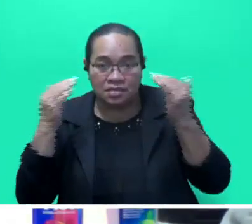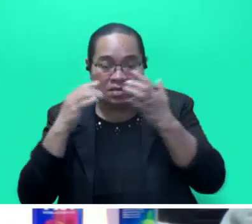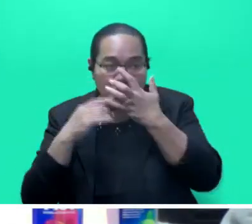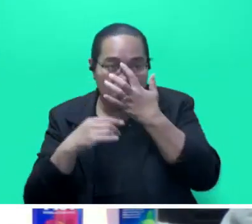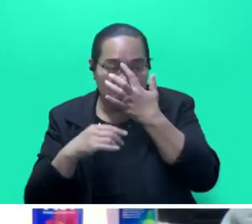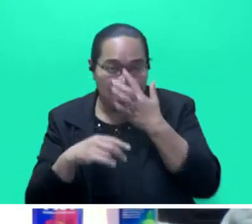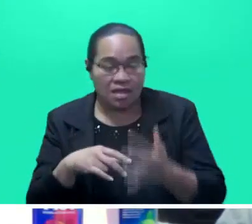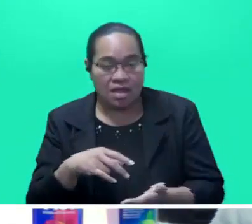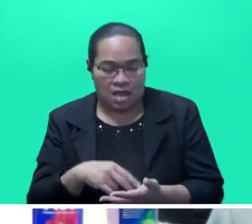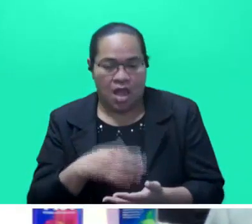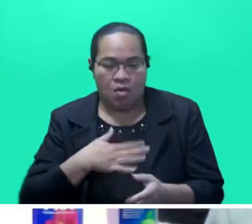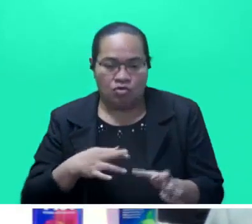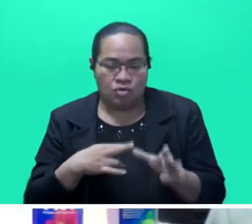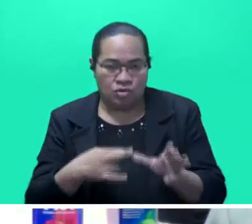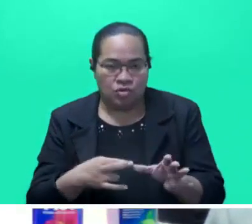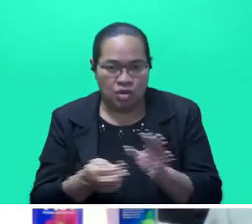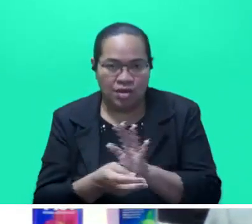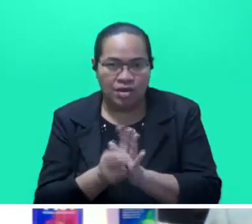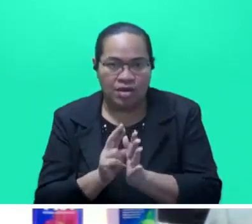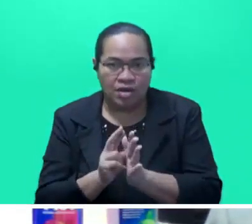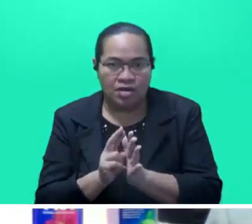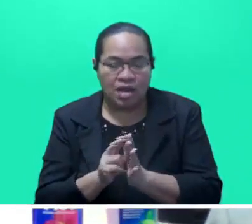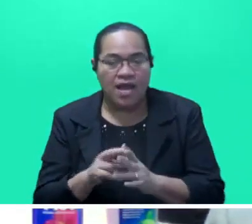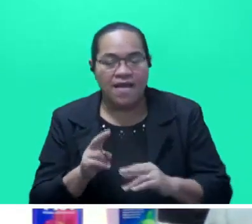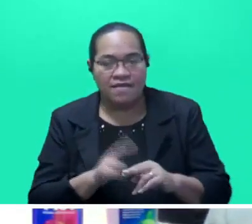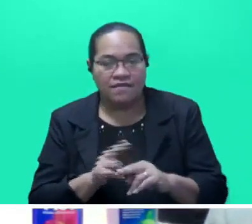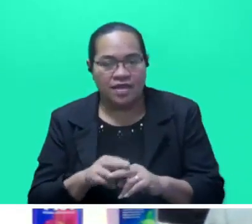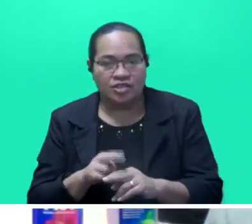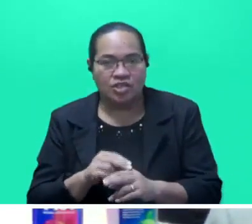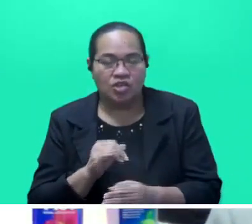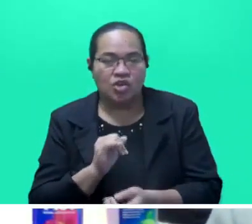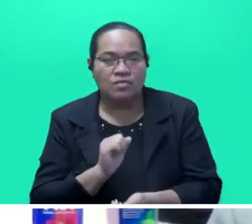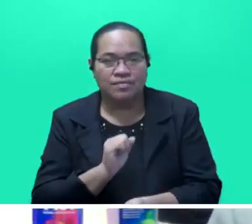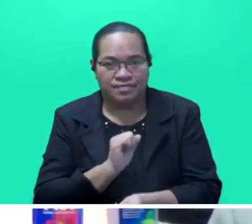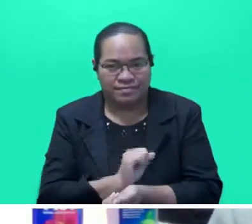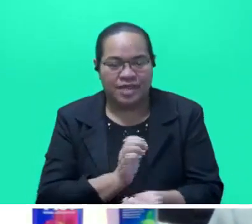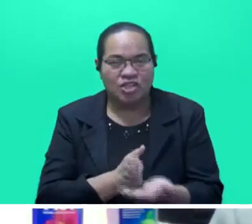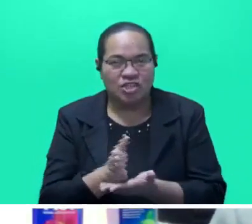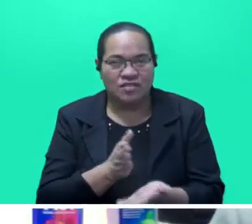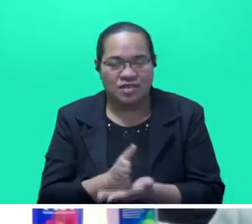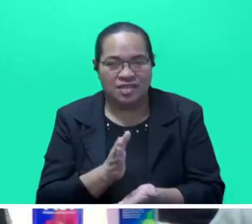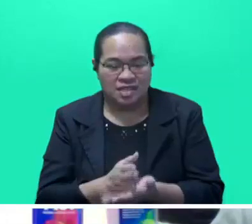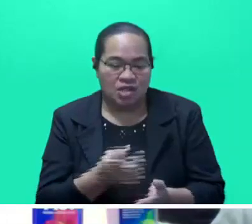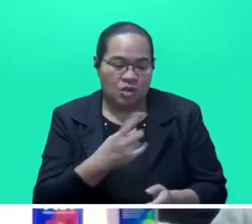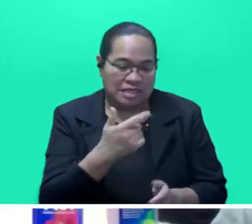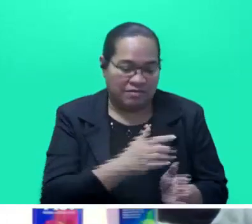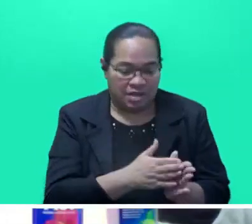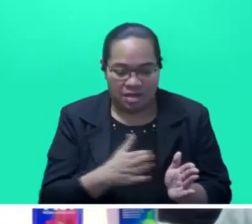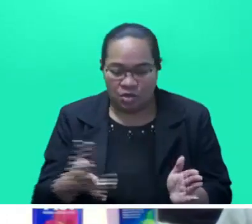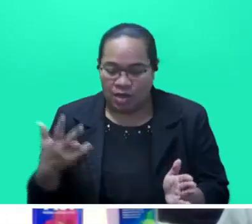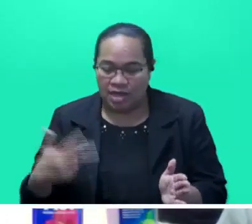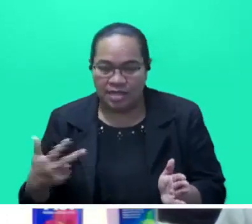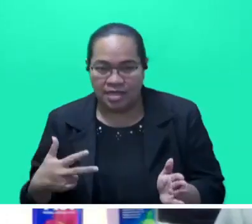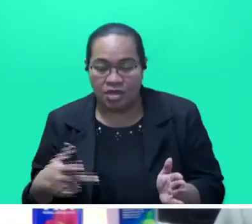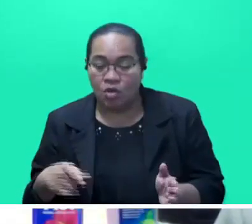I rise to make a response to the review of the Fiji Correction Service Annual Report 2017-2018, submitted